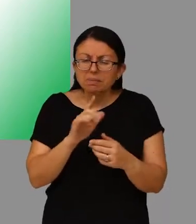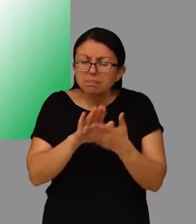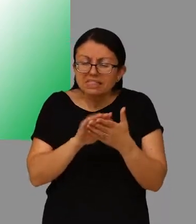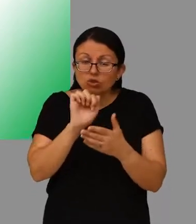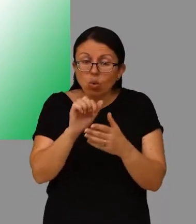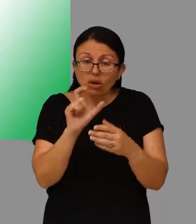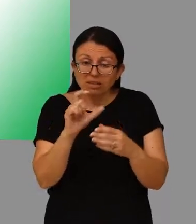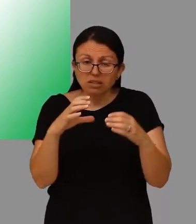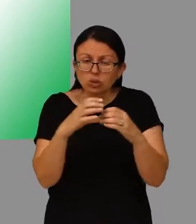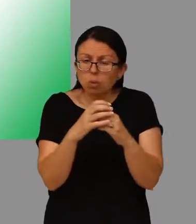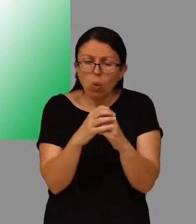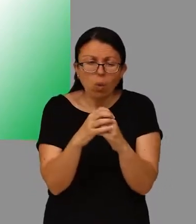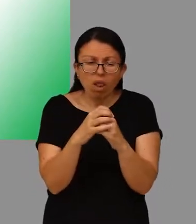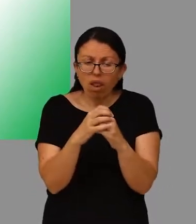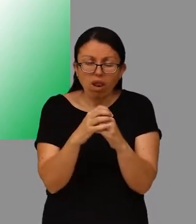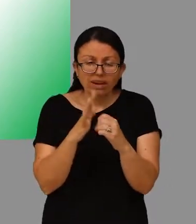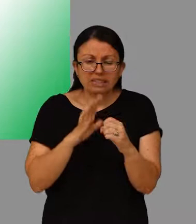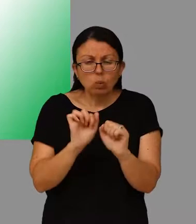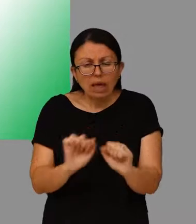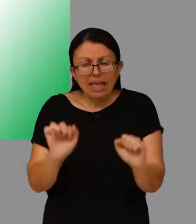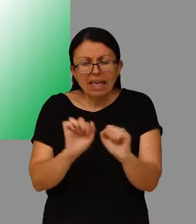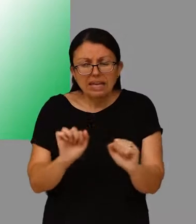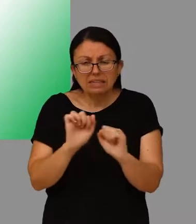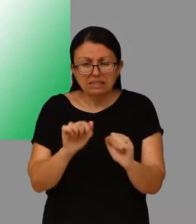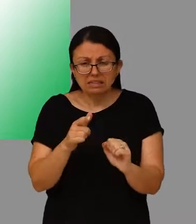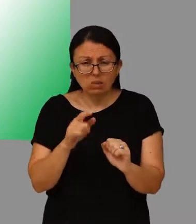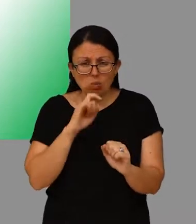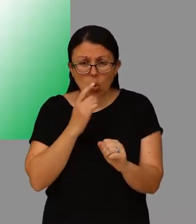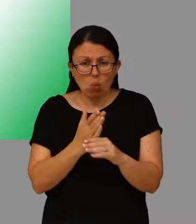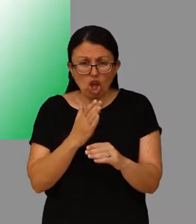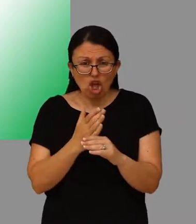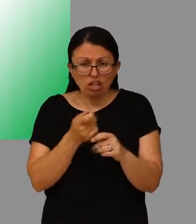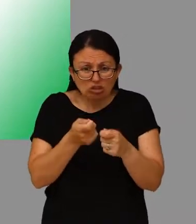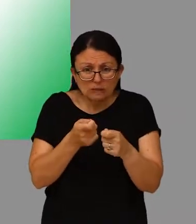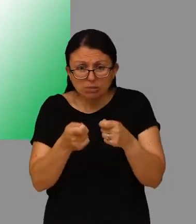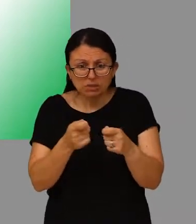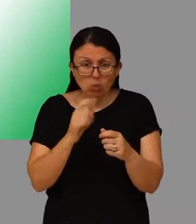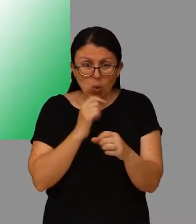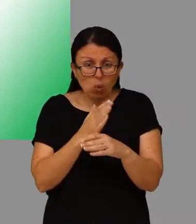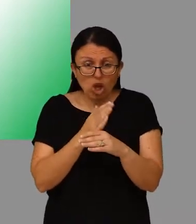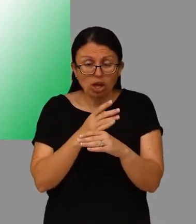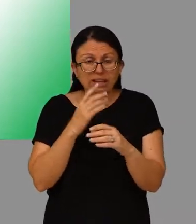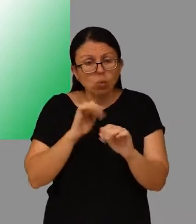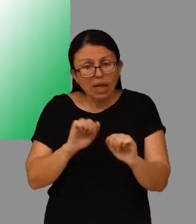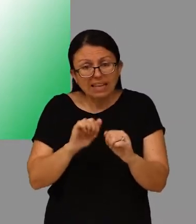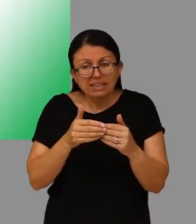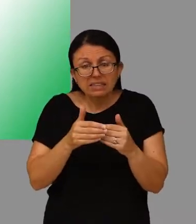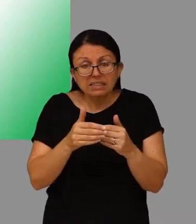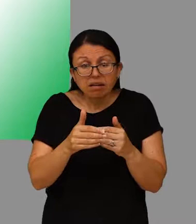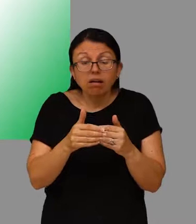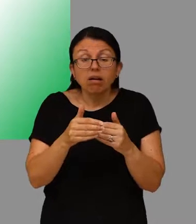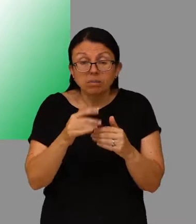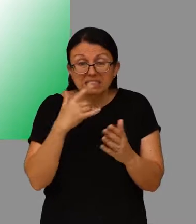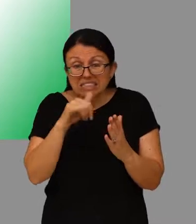low grade at this time and you will not get any benefit from treatment. If that's the case, we'll monitor you,